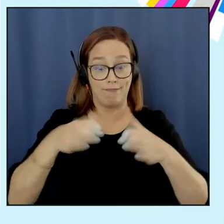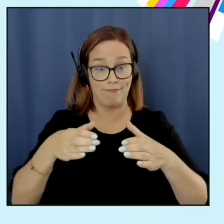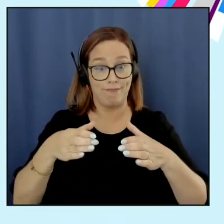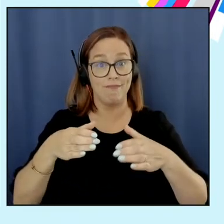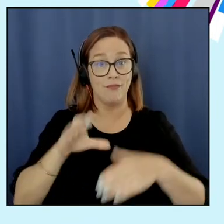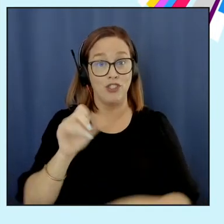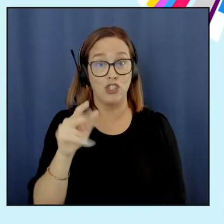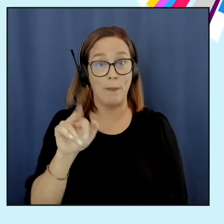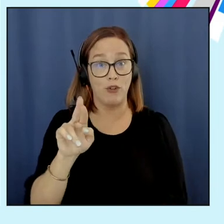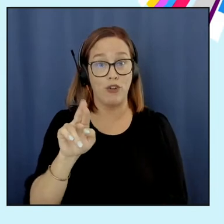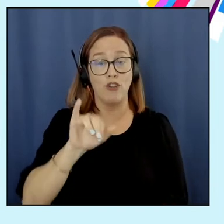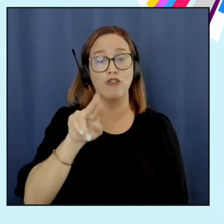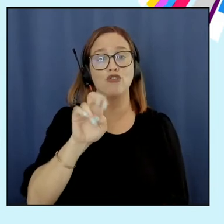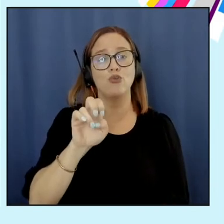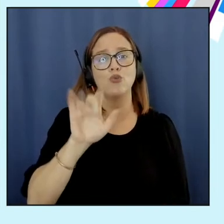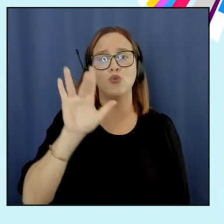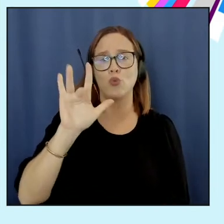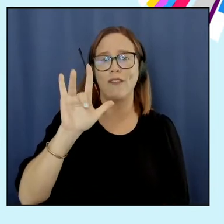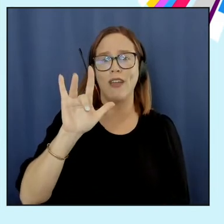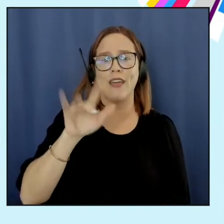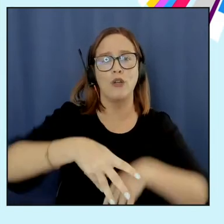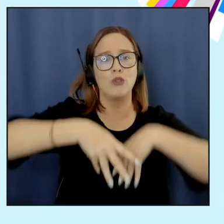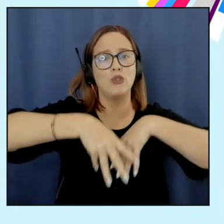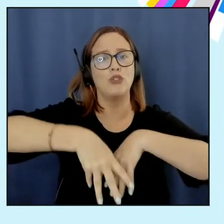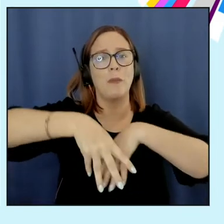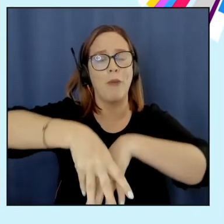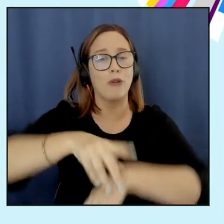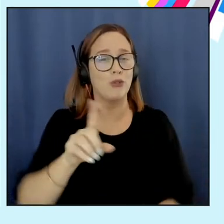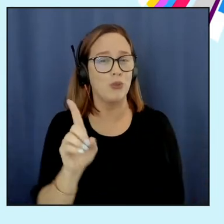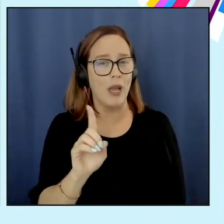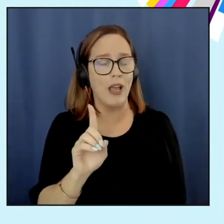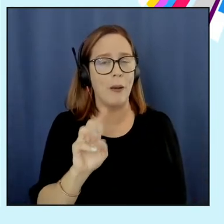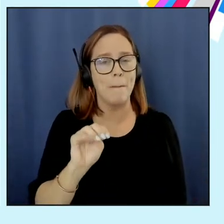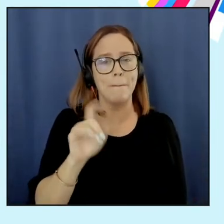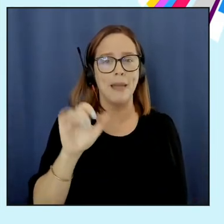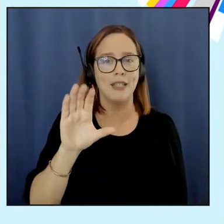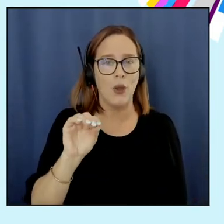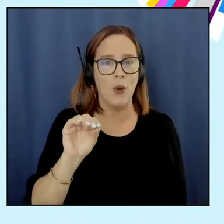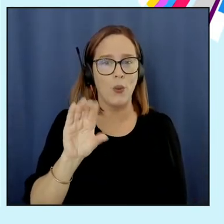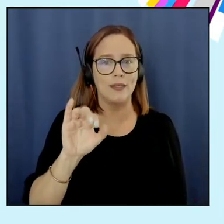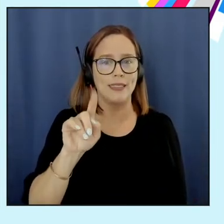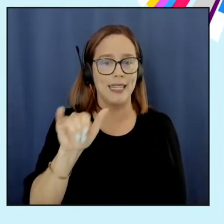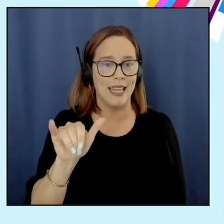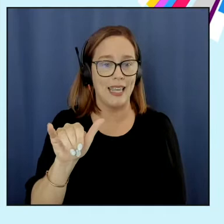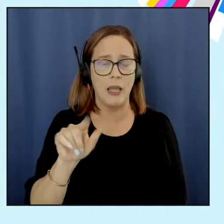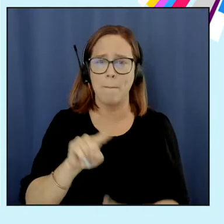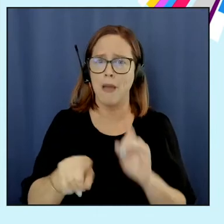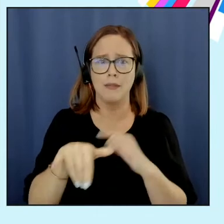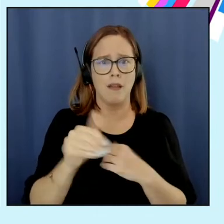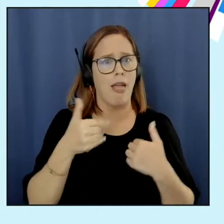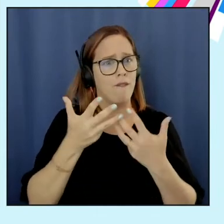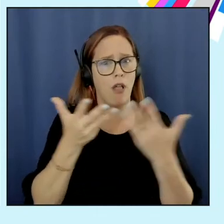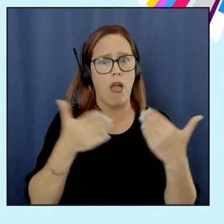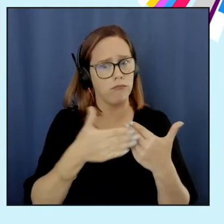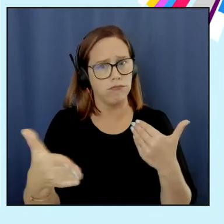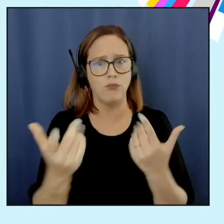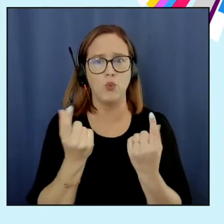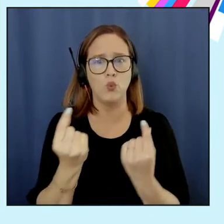to march alongside in Mexico City. But there's still too much to be done, as we're